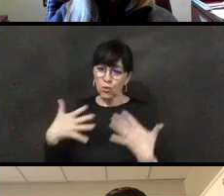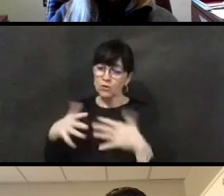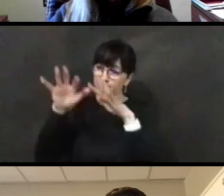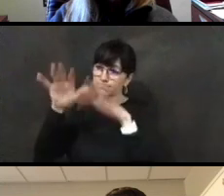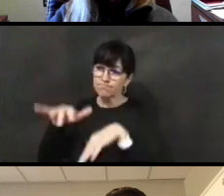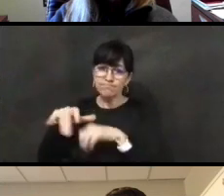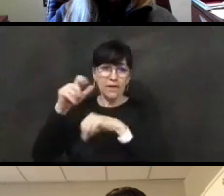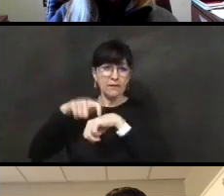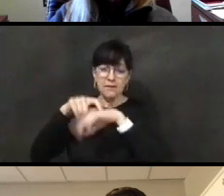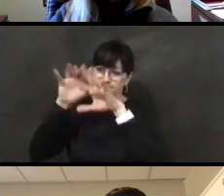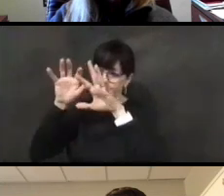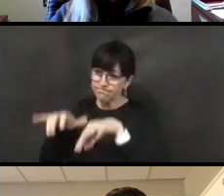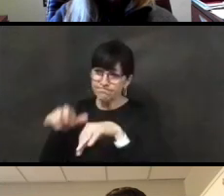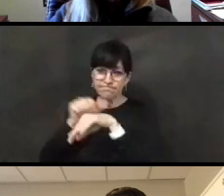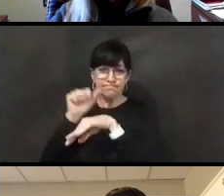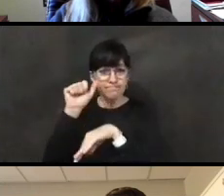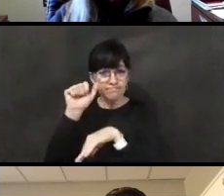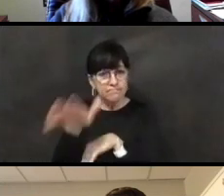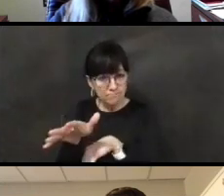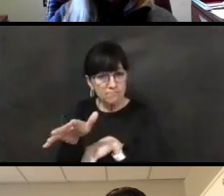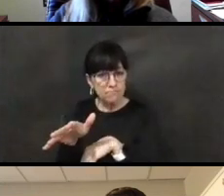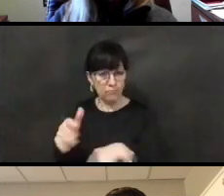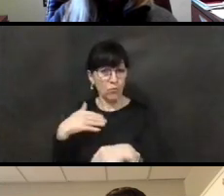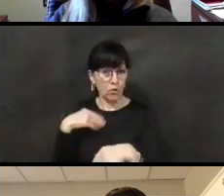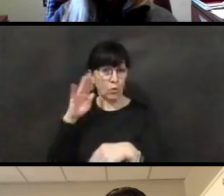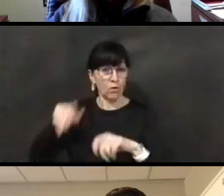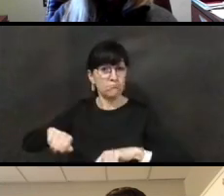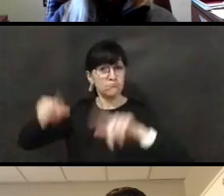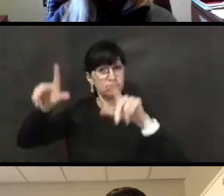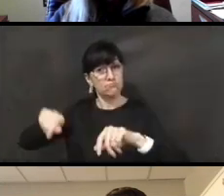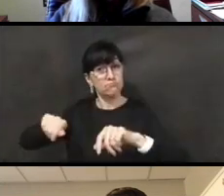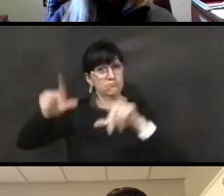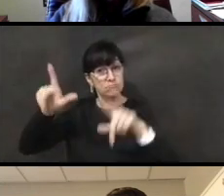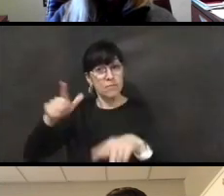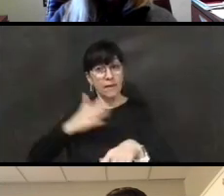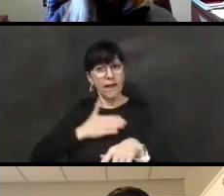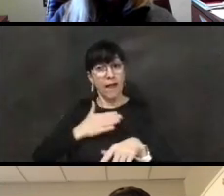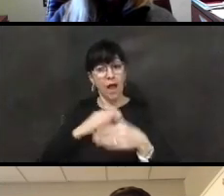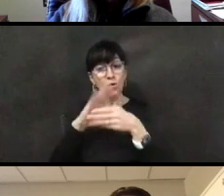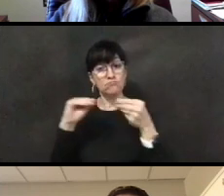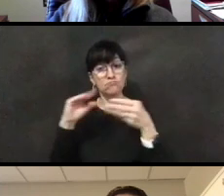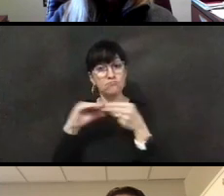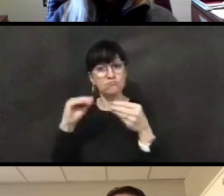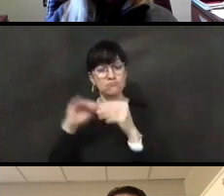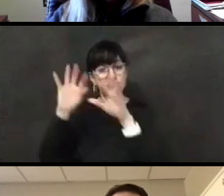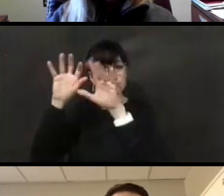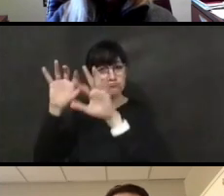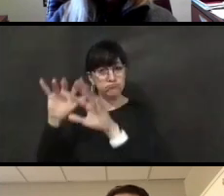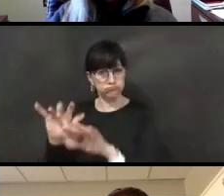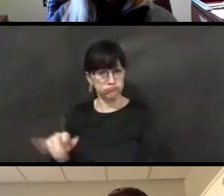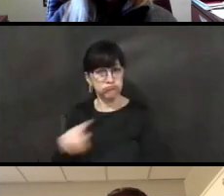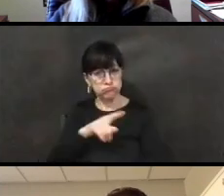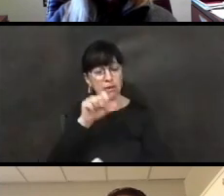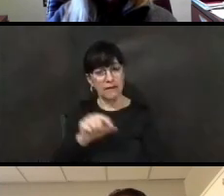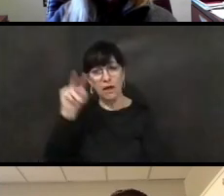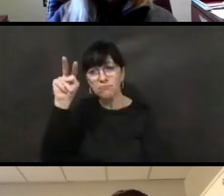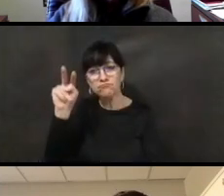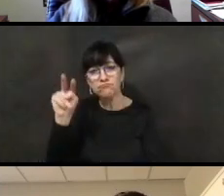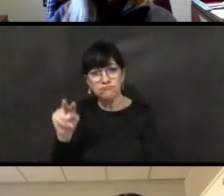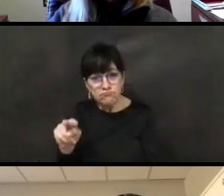link to where you can find the details about Delaware's economic reopening. Again, we've been pleased to have